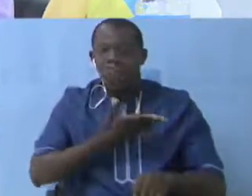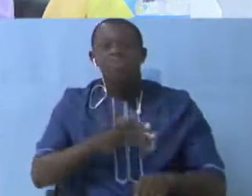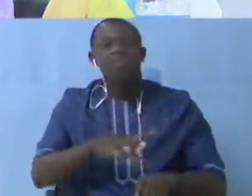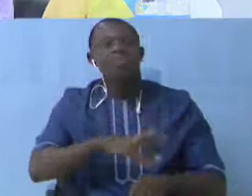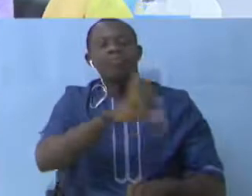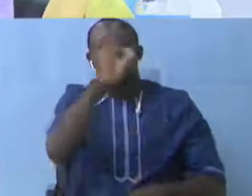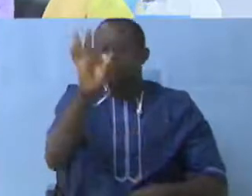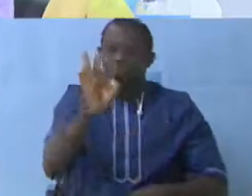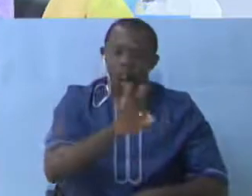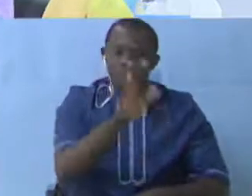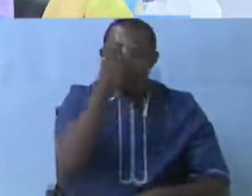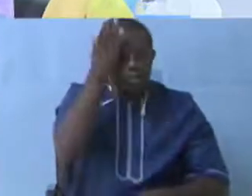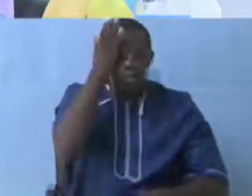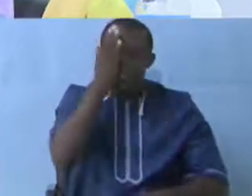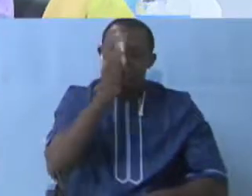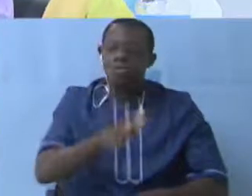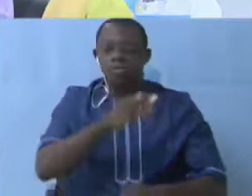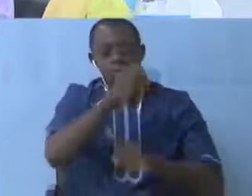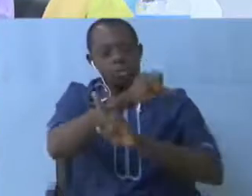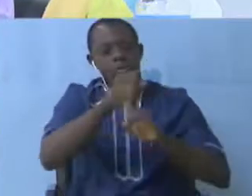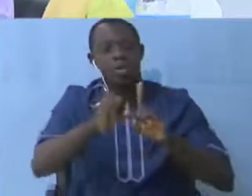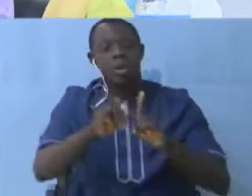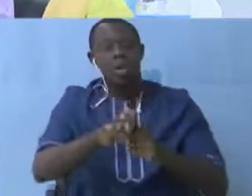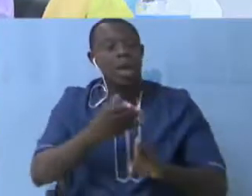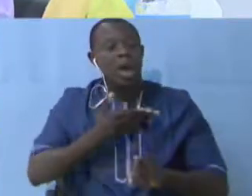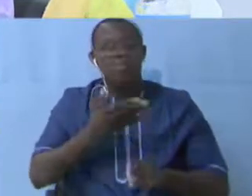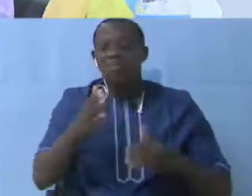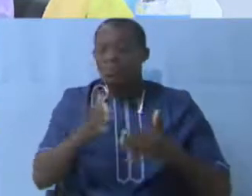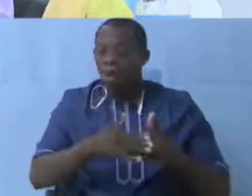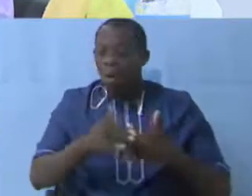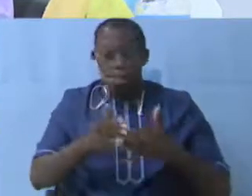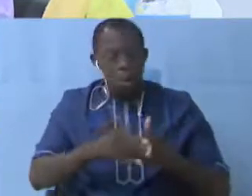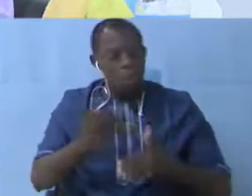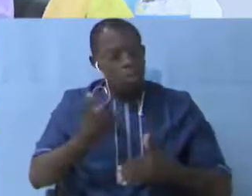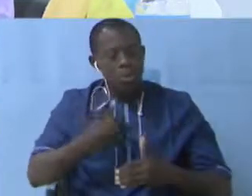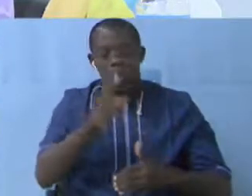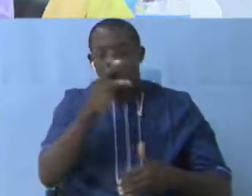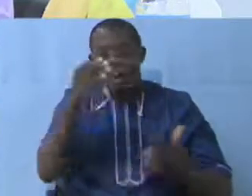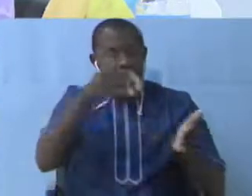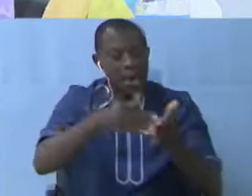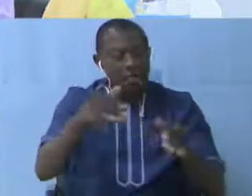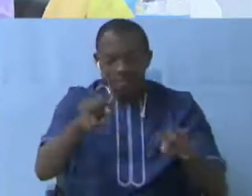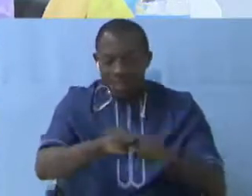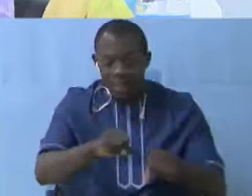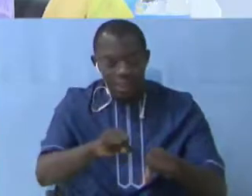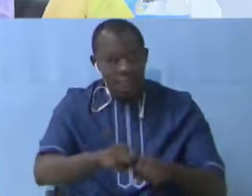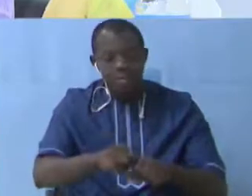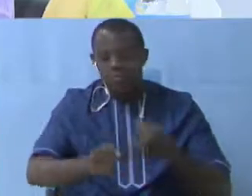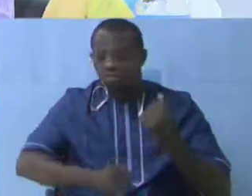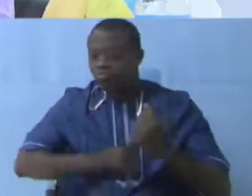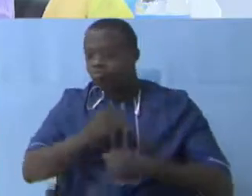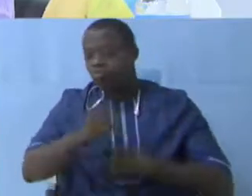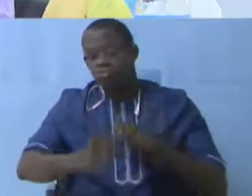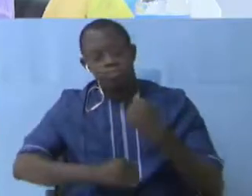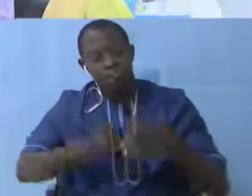medical challenges. ñu bëri ñi nga xam ñëw nañ Sénégal nag ñu ngi ci ñëw ci anam gu métti ñoo xam ne nii daal am nañ jafe-jafe